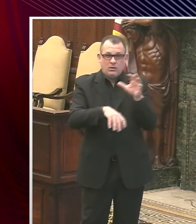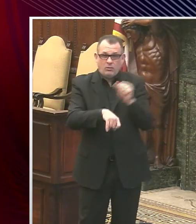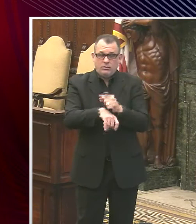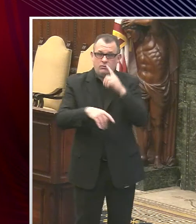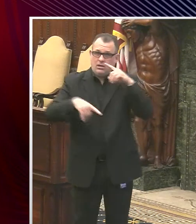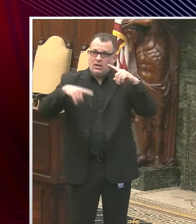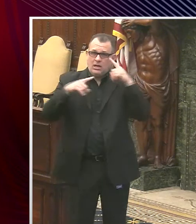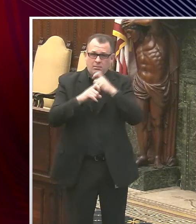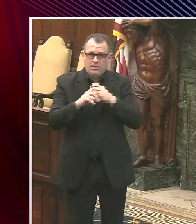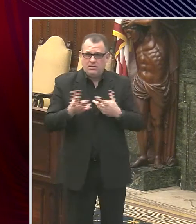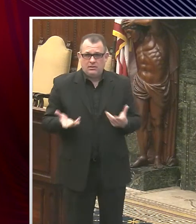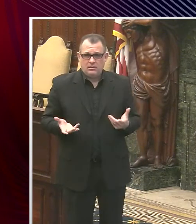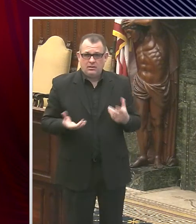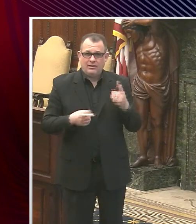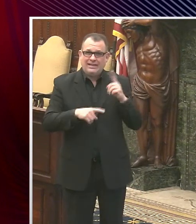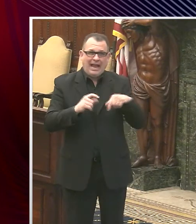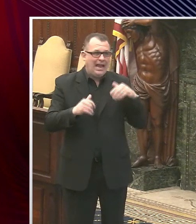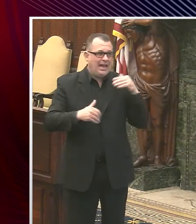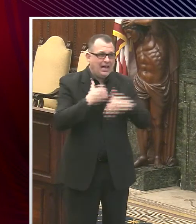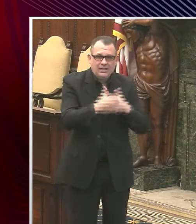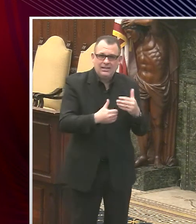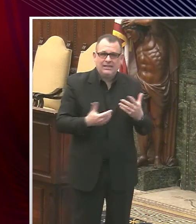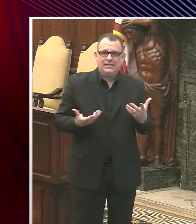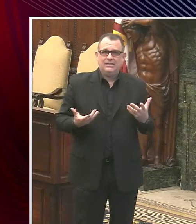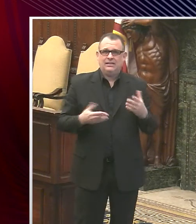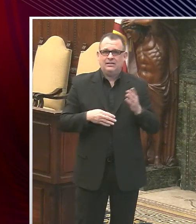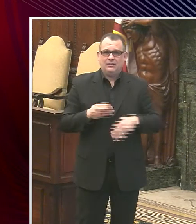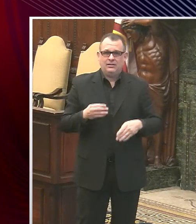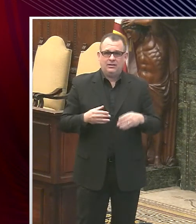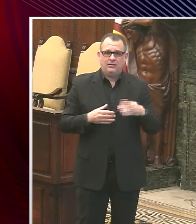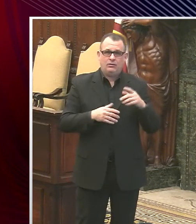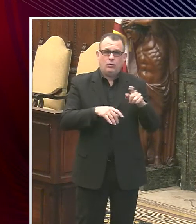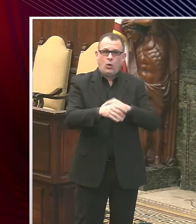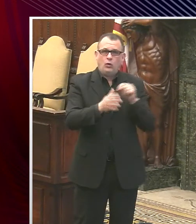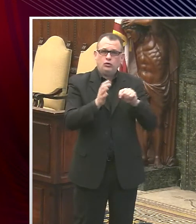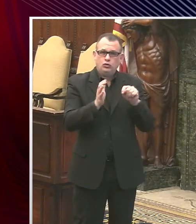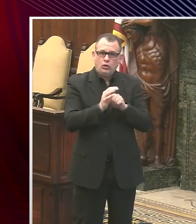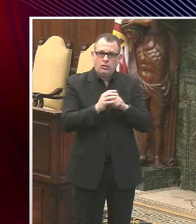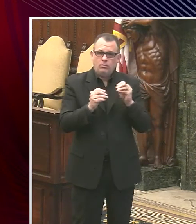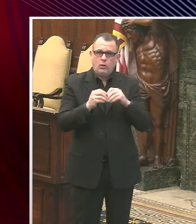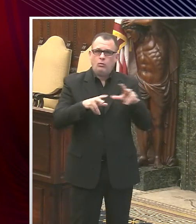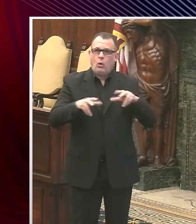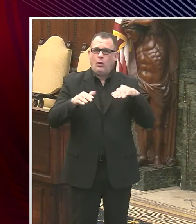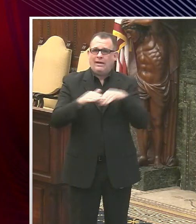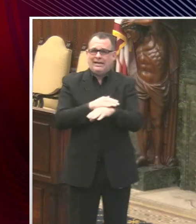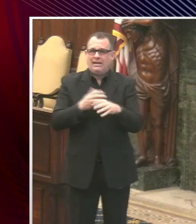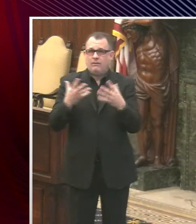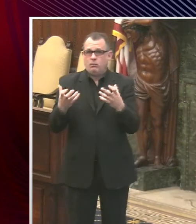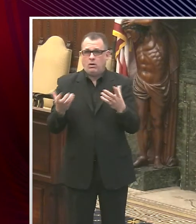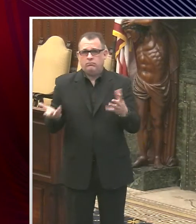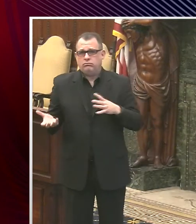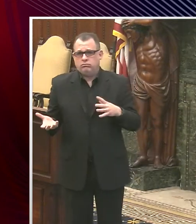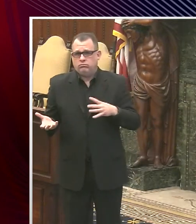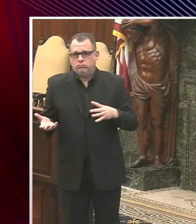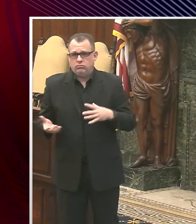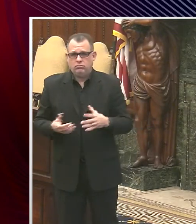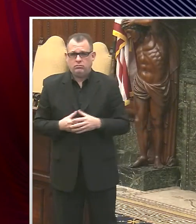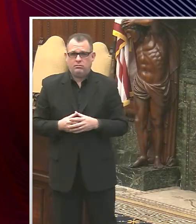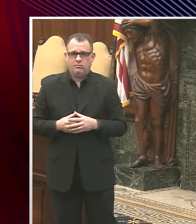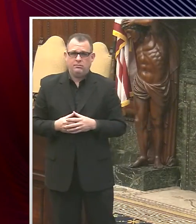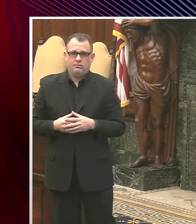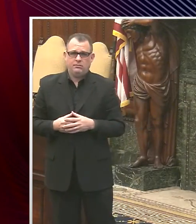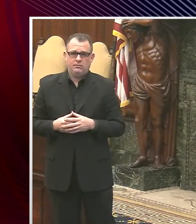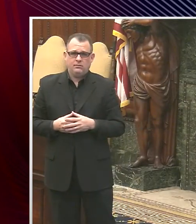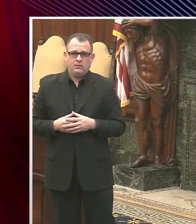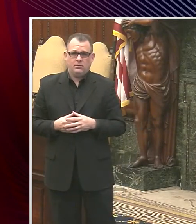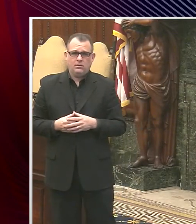through. And so over the longer term, I would like to have more walk-in availability. When the demand greatly exceeds supply, there's a